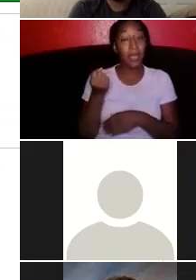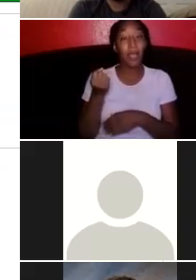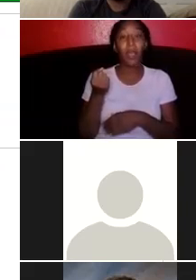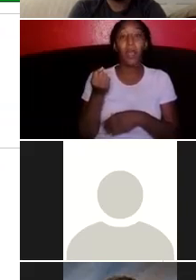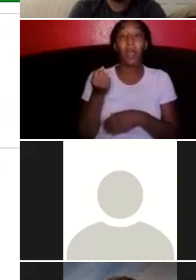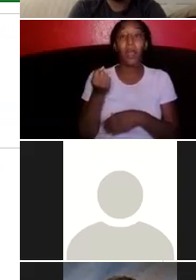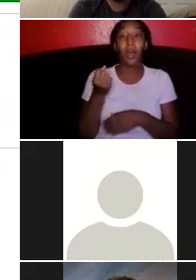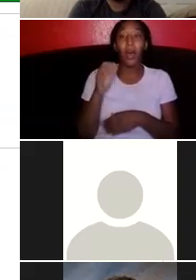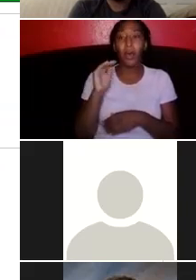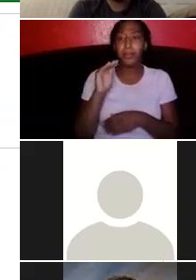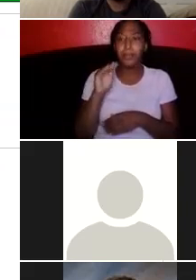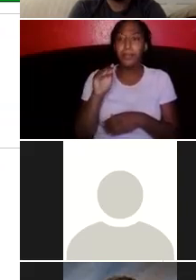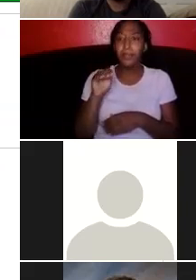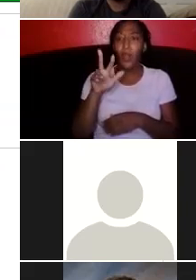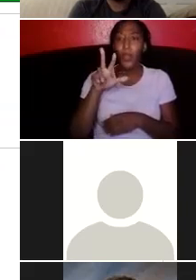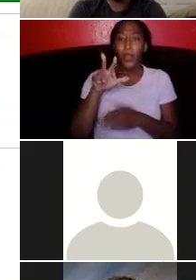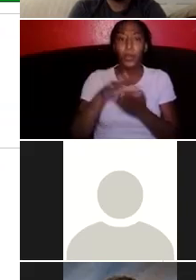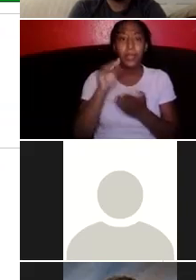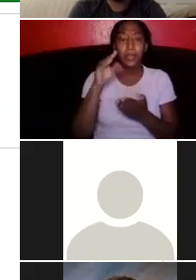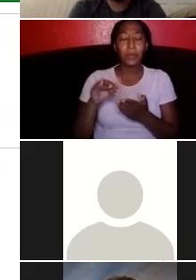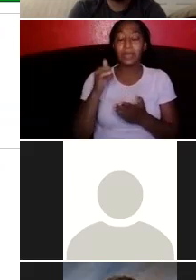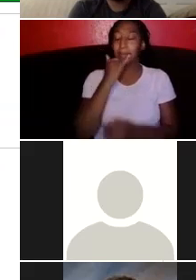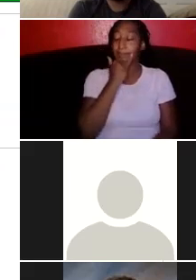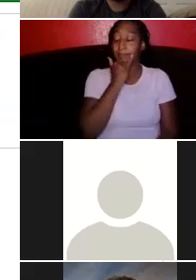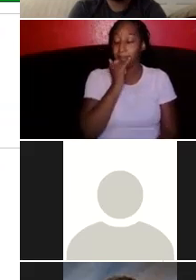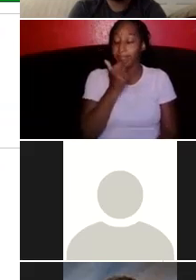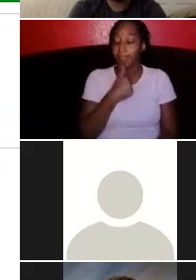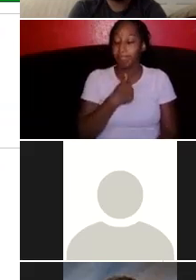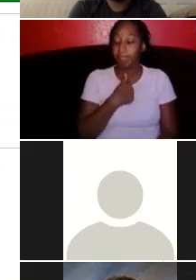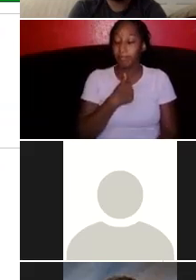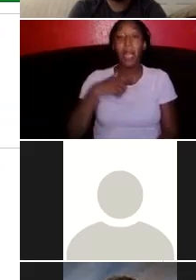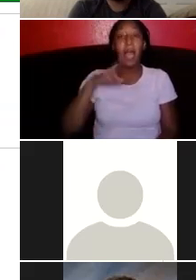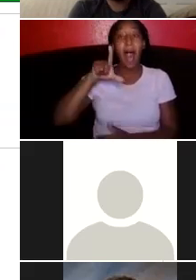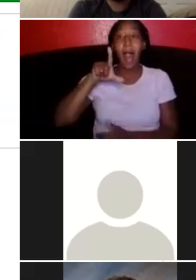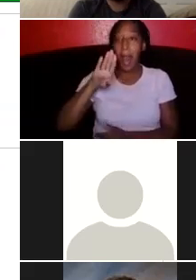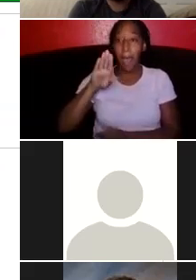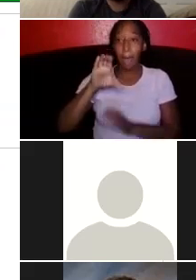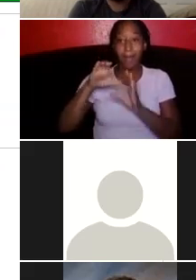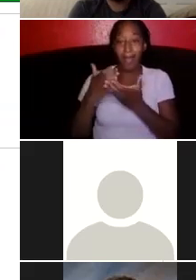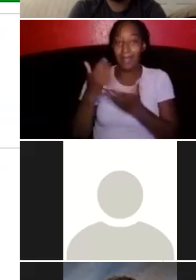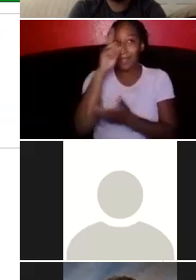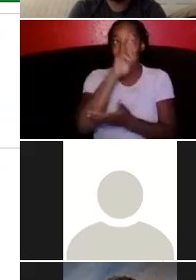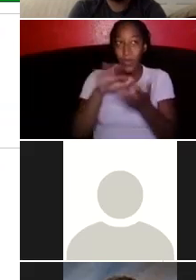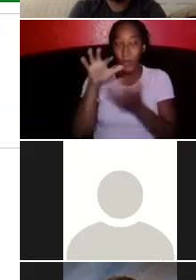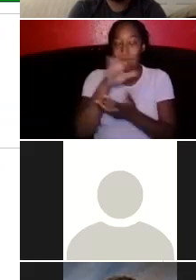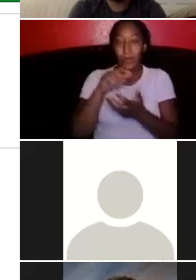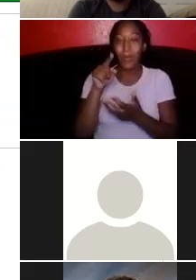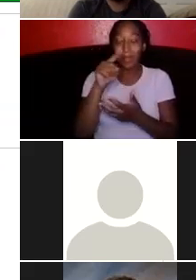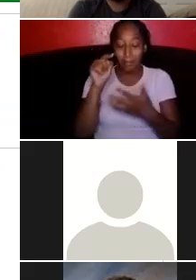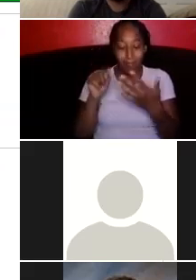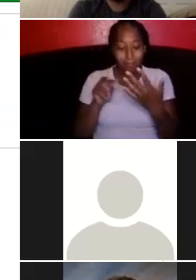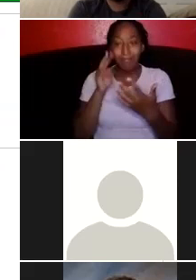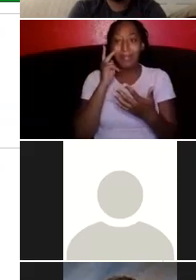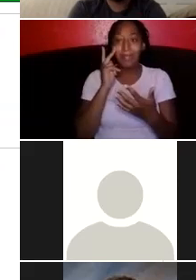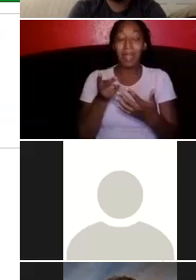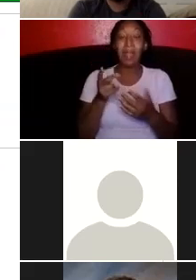no, sorry, I'm mixing you up with lab class. That's not relevant for lecture. So you do have a gravitation discussion